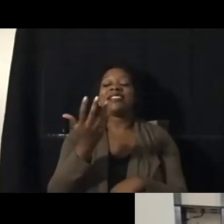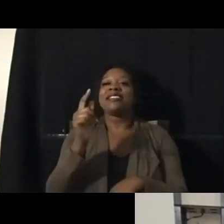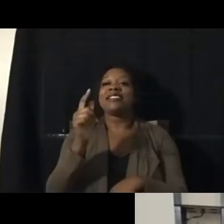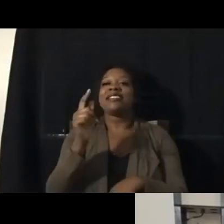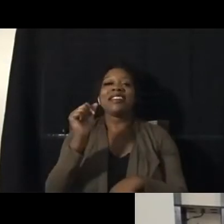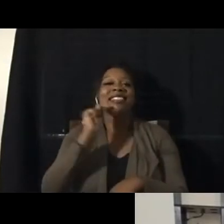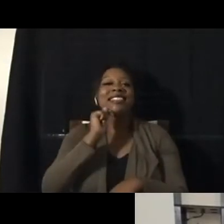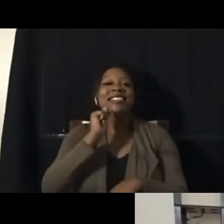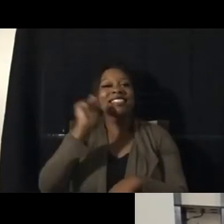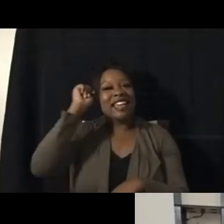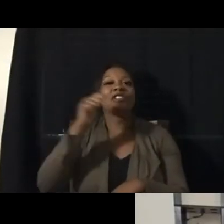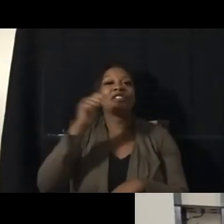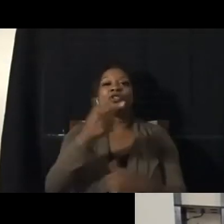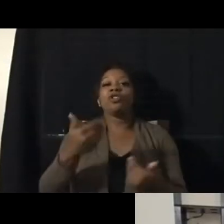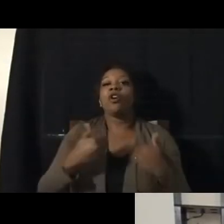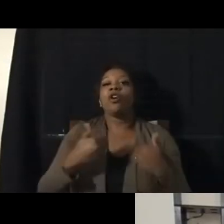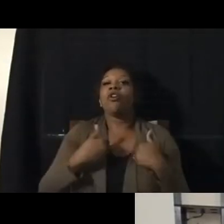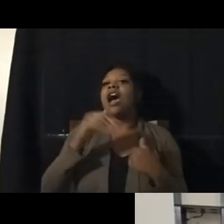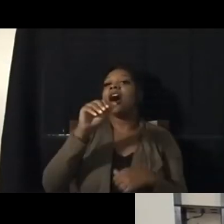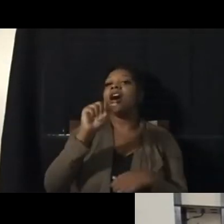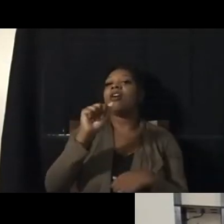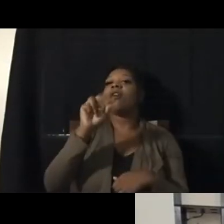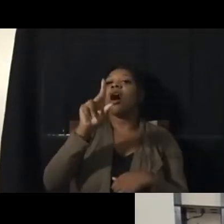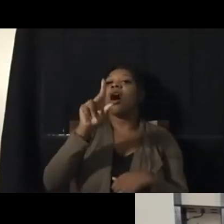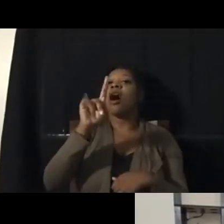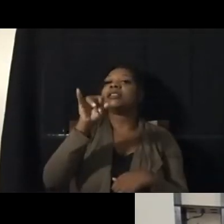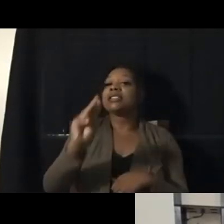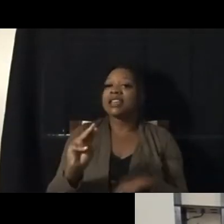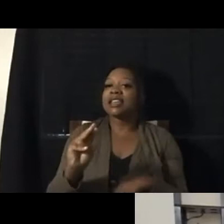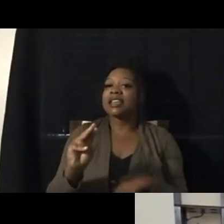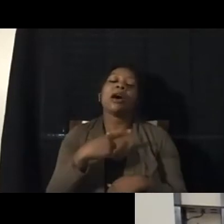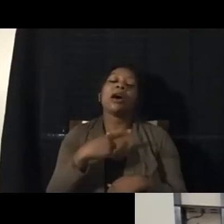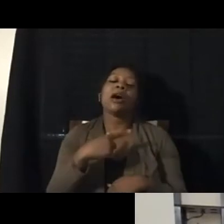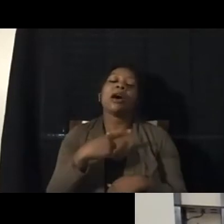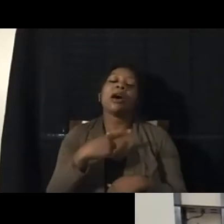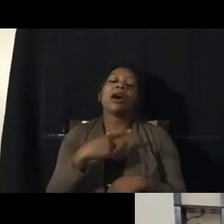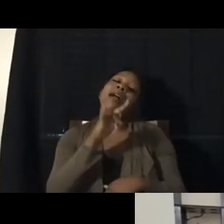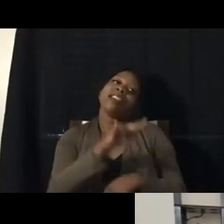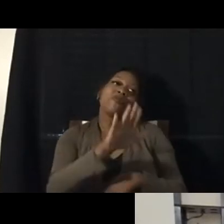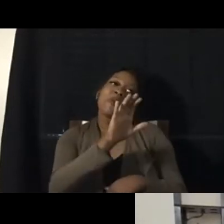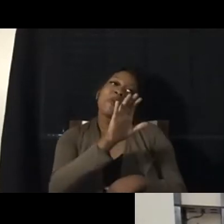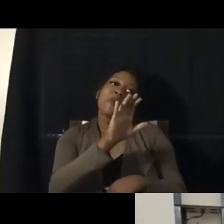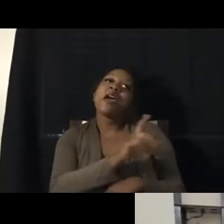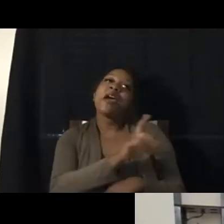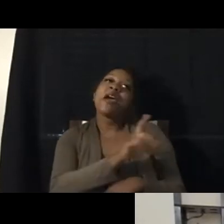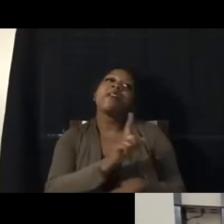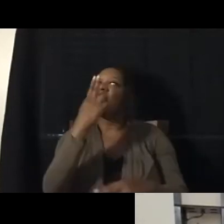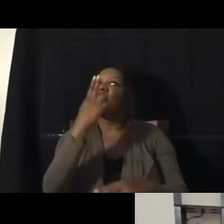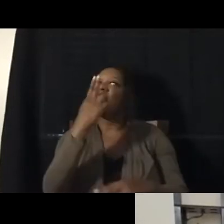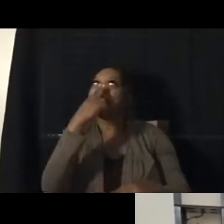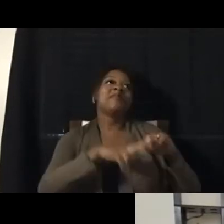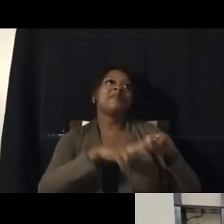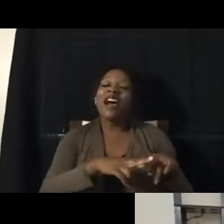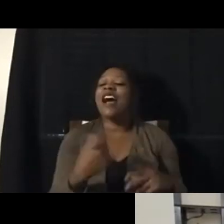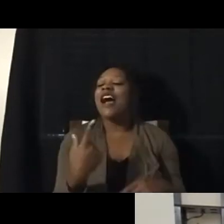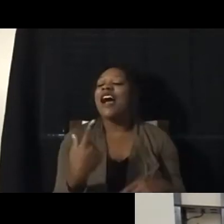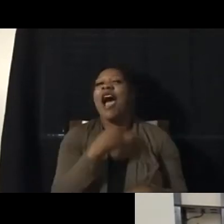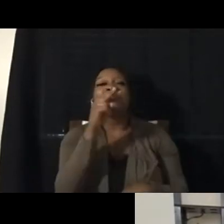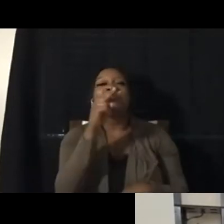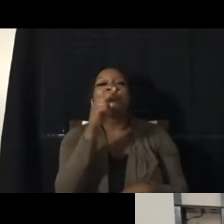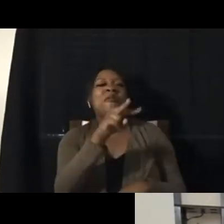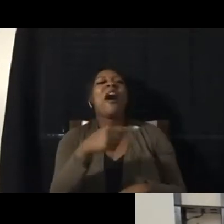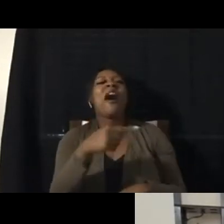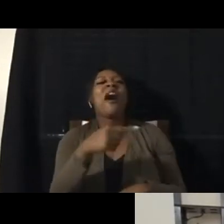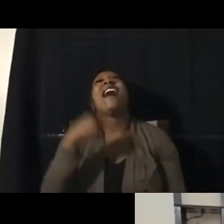love this character. She's so fun. It's so relatable to me. I was watching and I said, I wish I had this when I